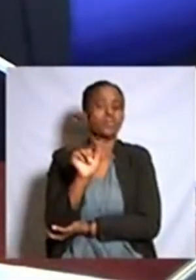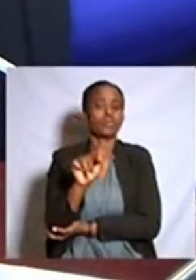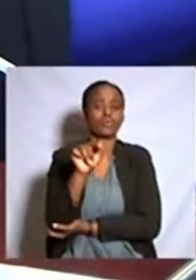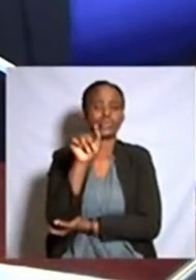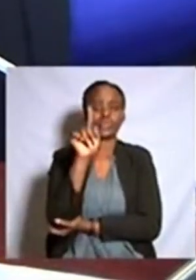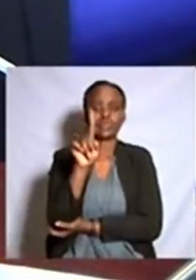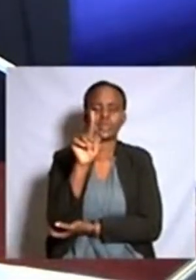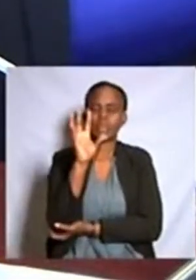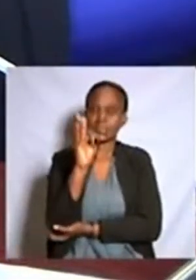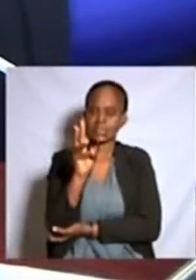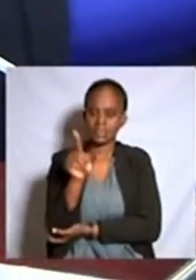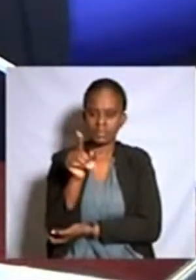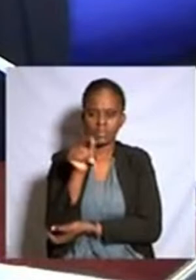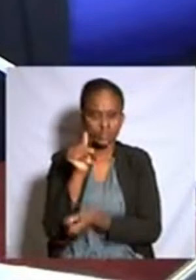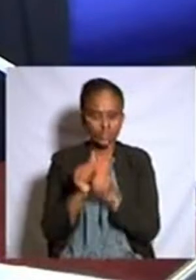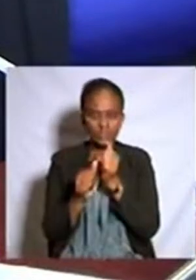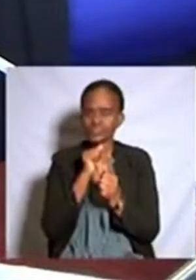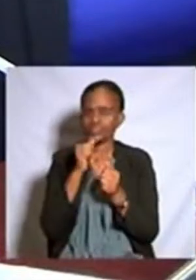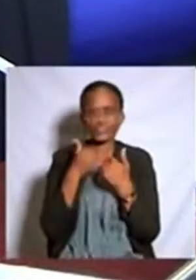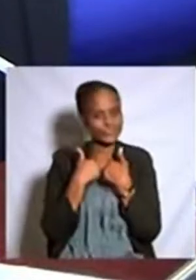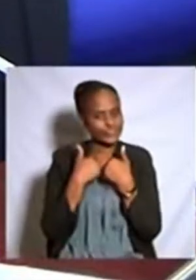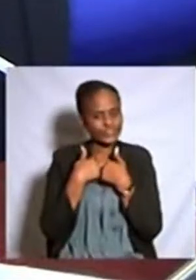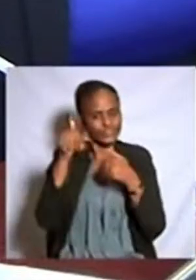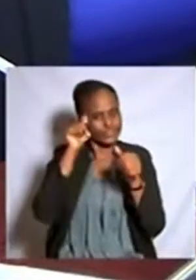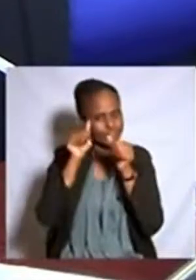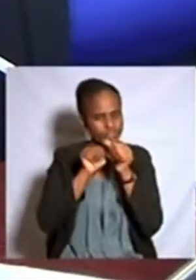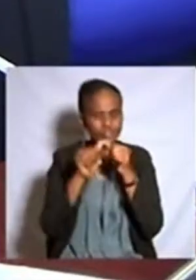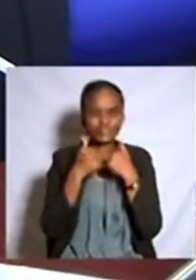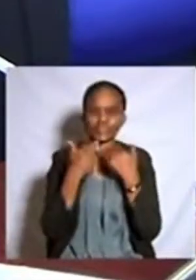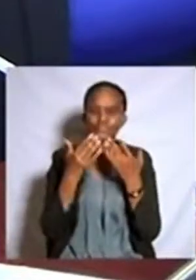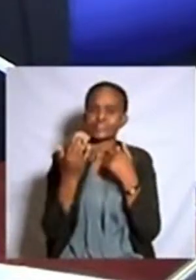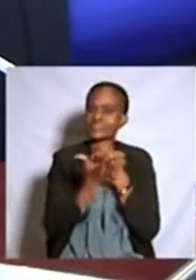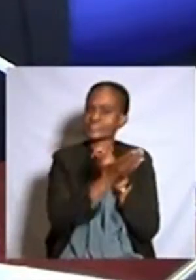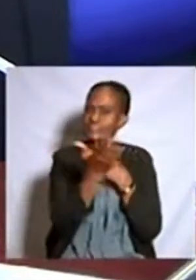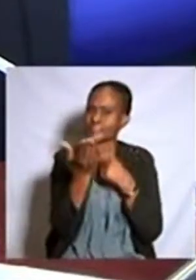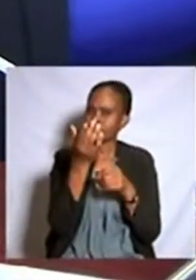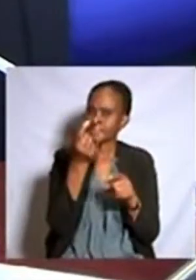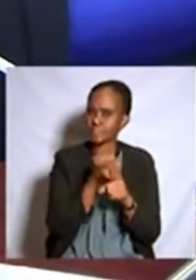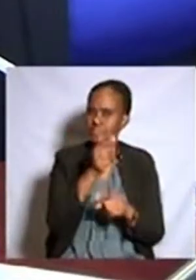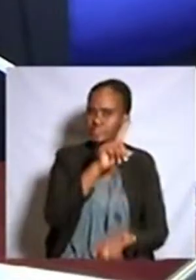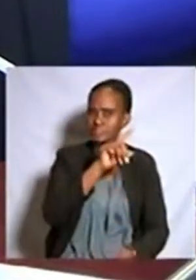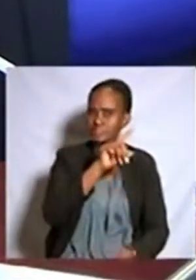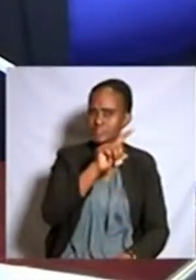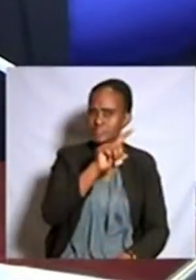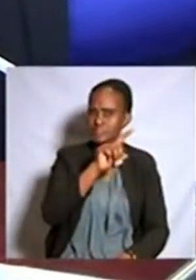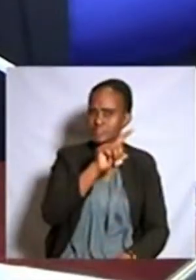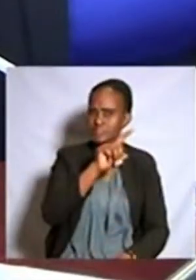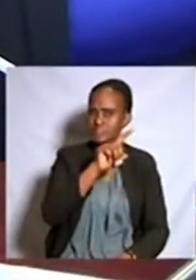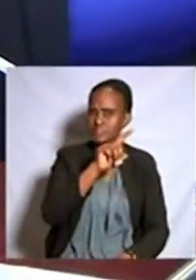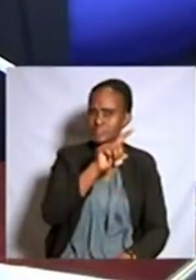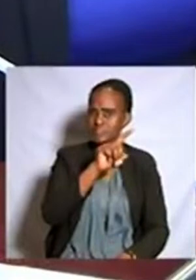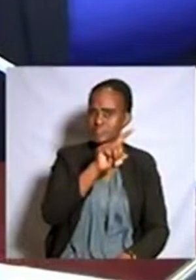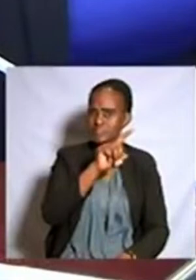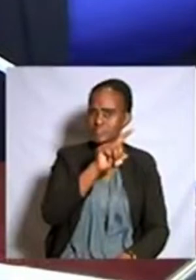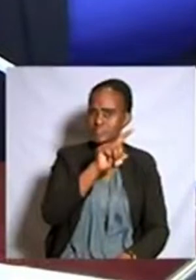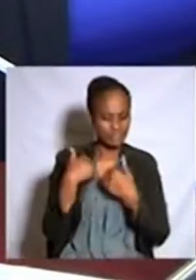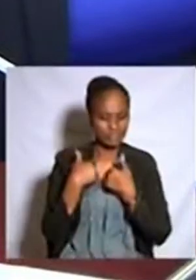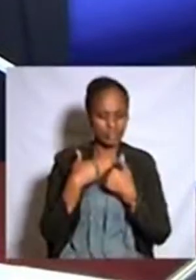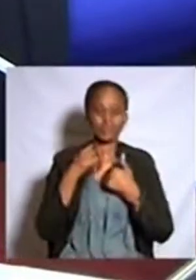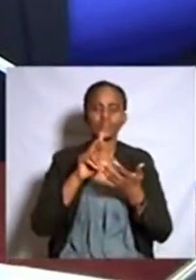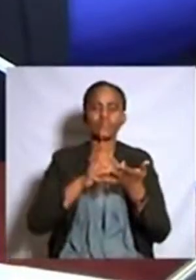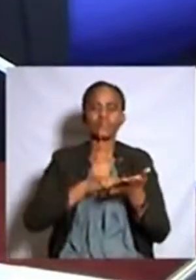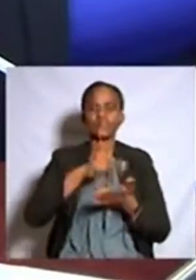668,984.16 that did not have collateral from the 116 mortgages previously reported to